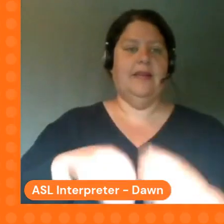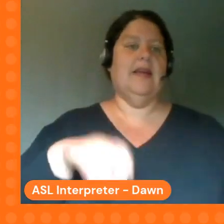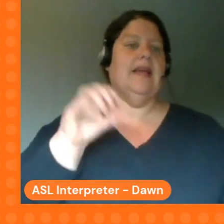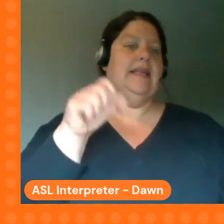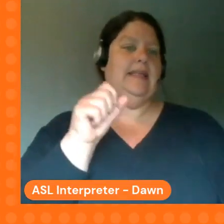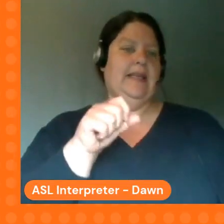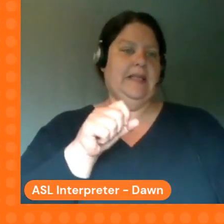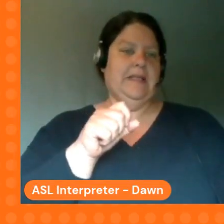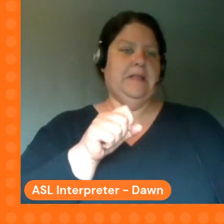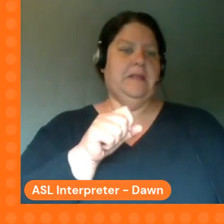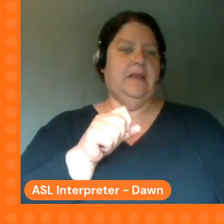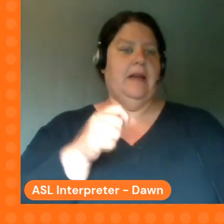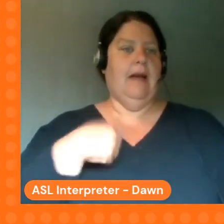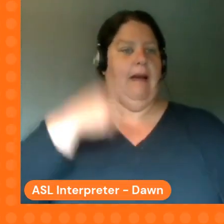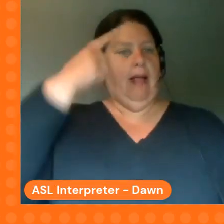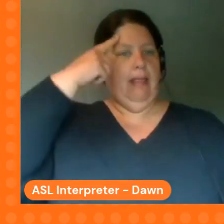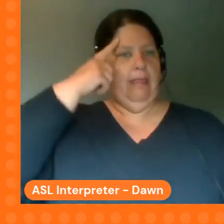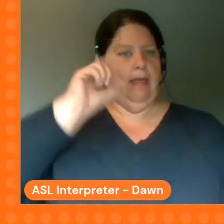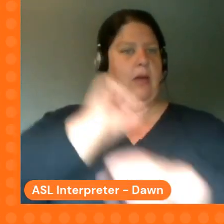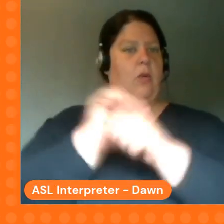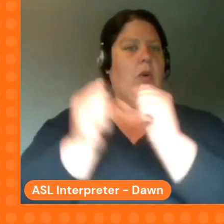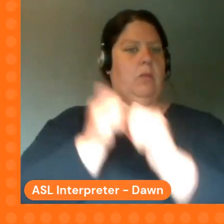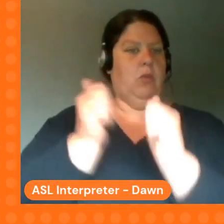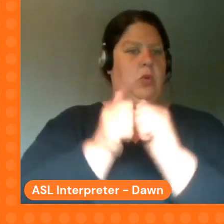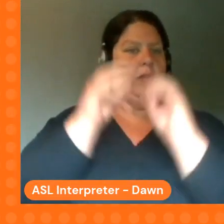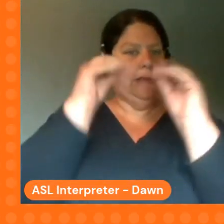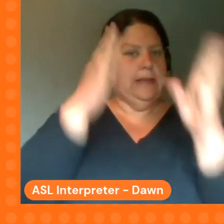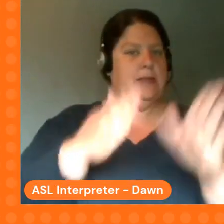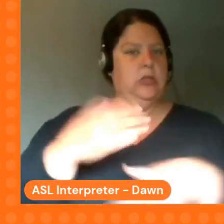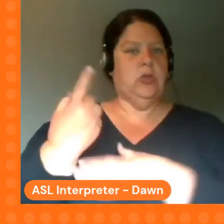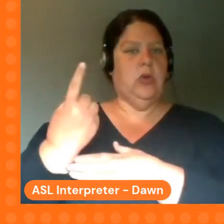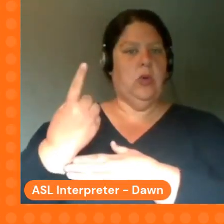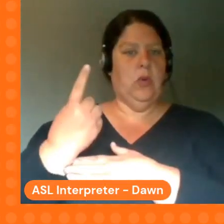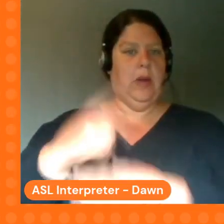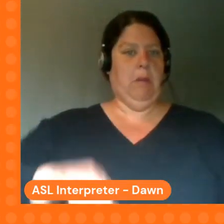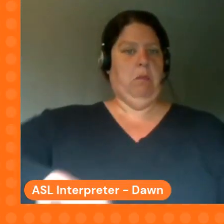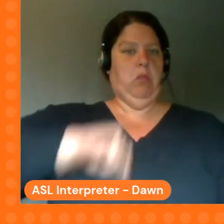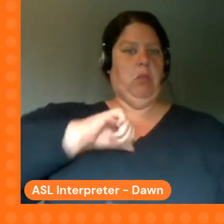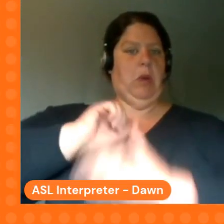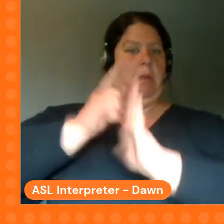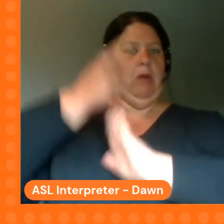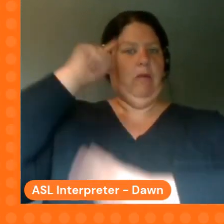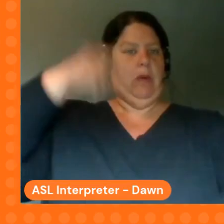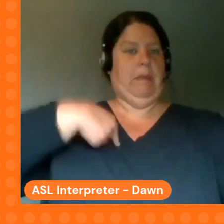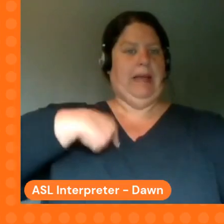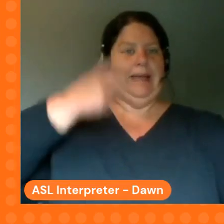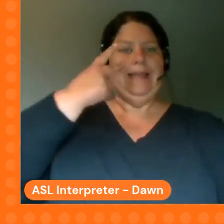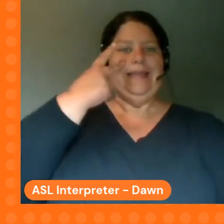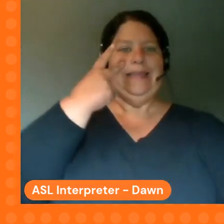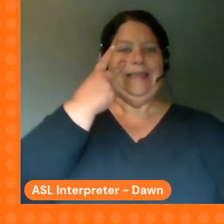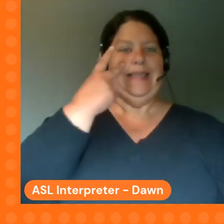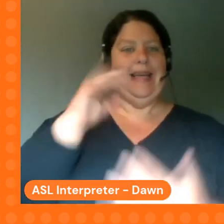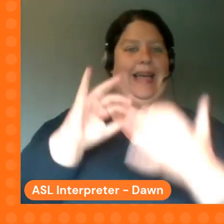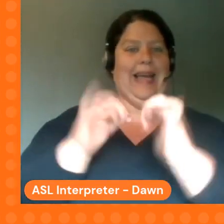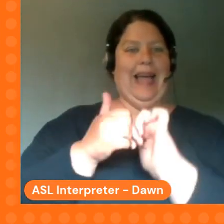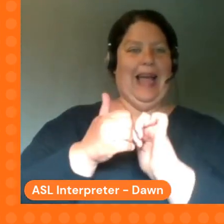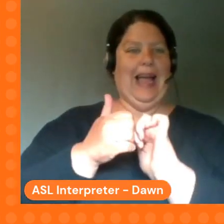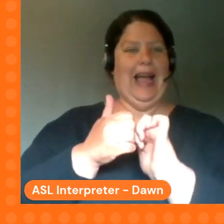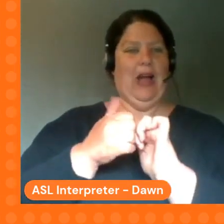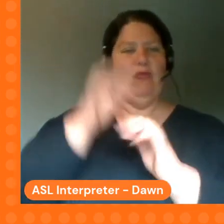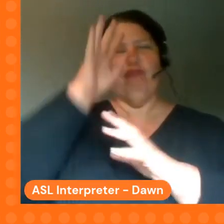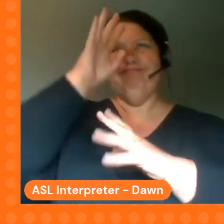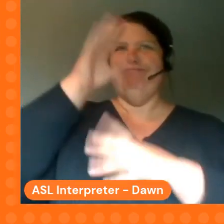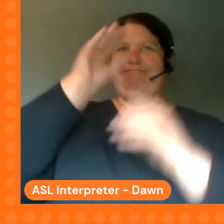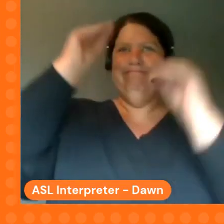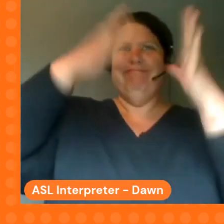work the most with the teachers. So one of the like proudest moment for me has been like seeing how creative teachers can